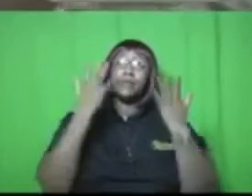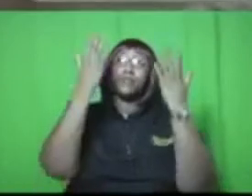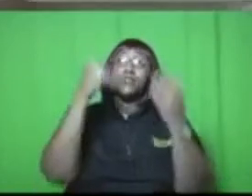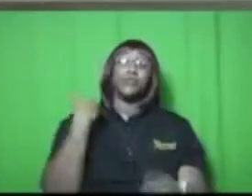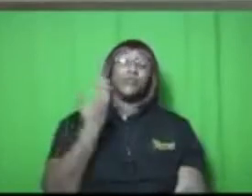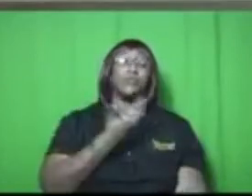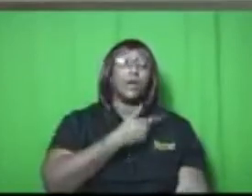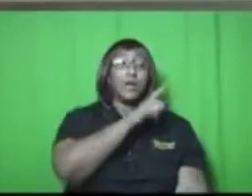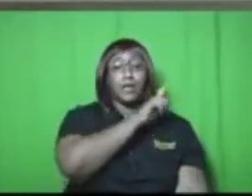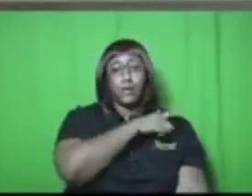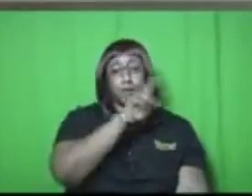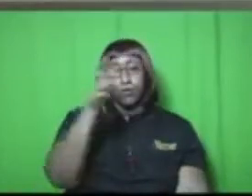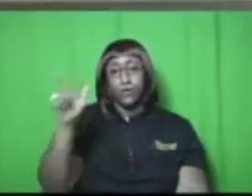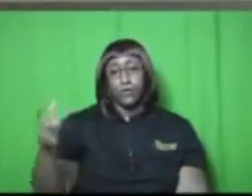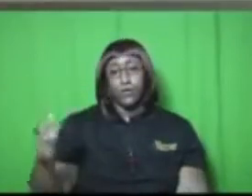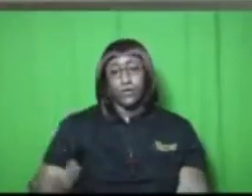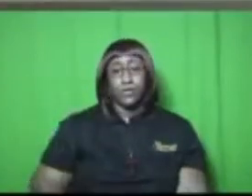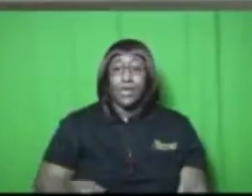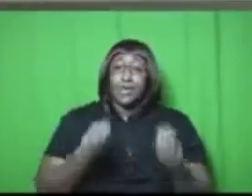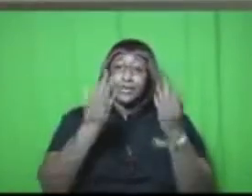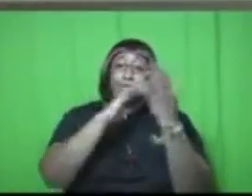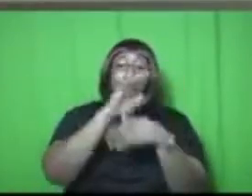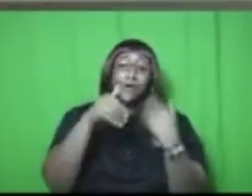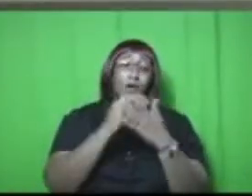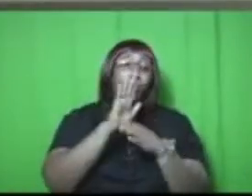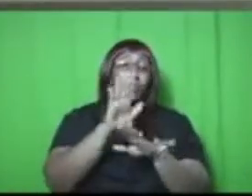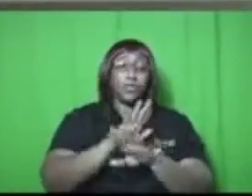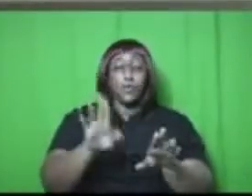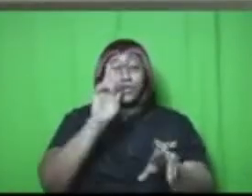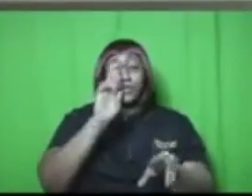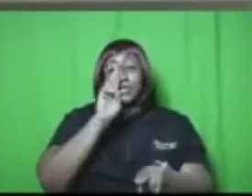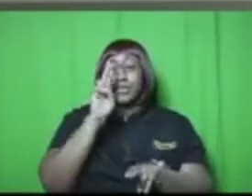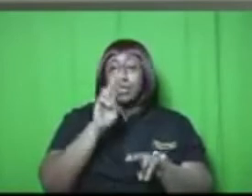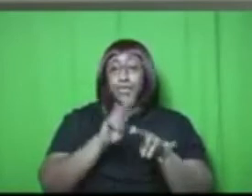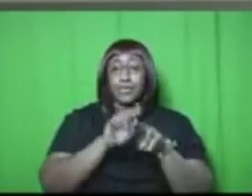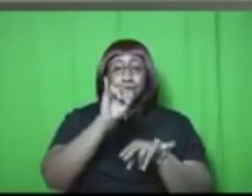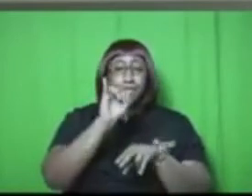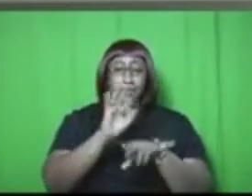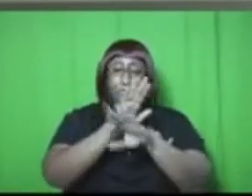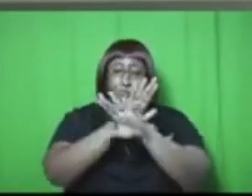The Lord. Cast all, cast all.